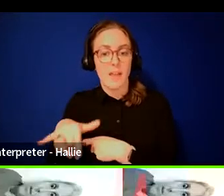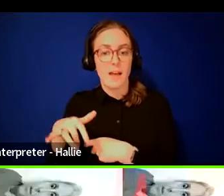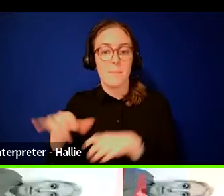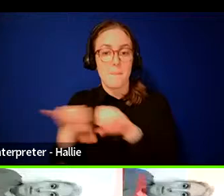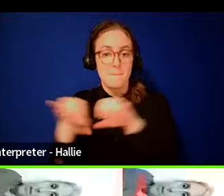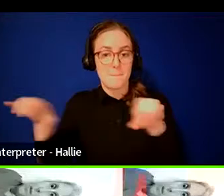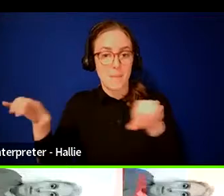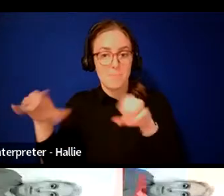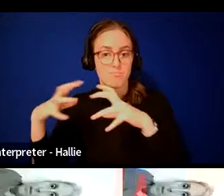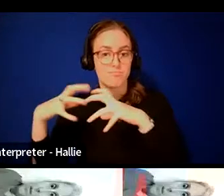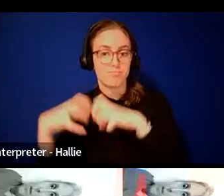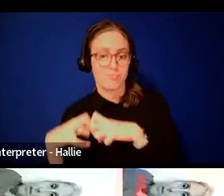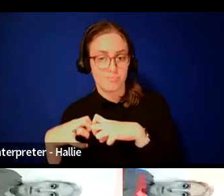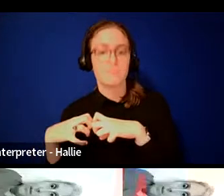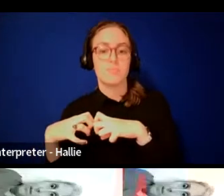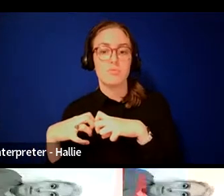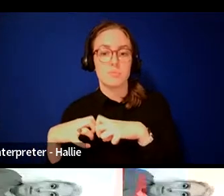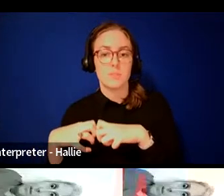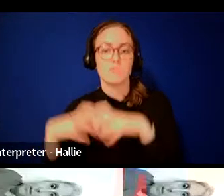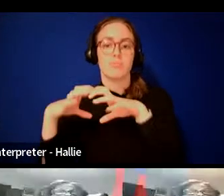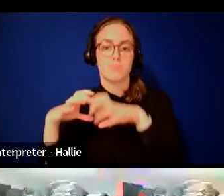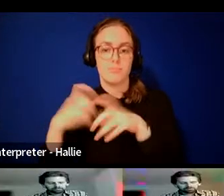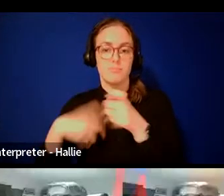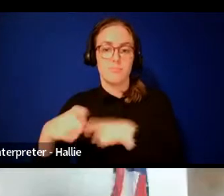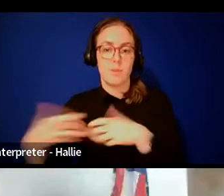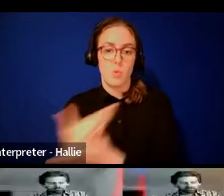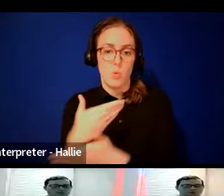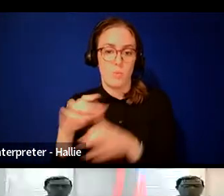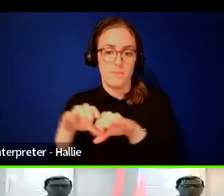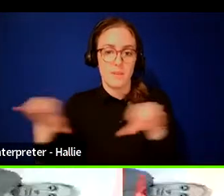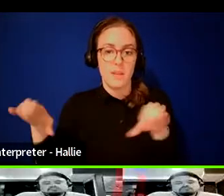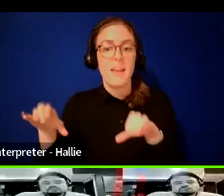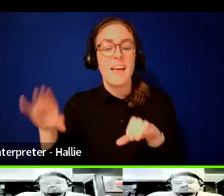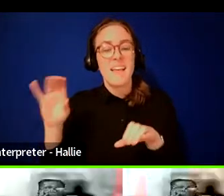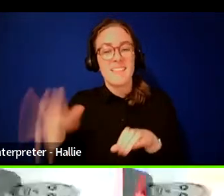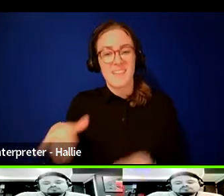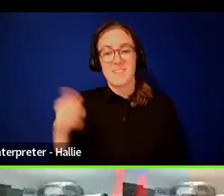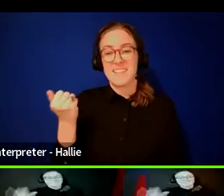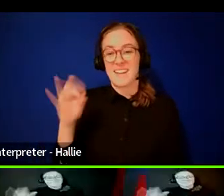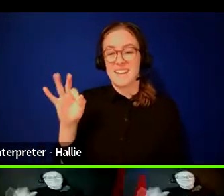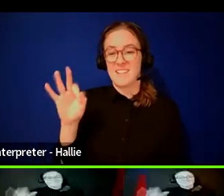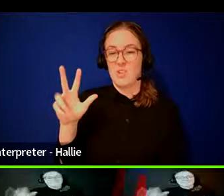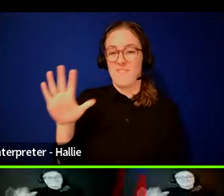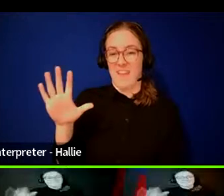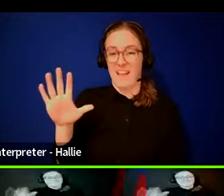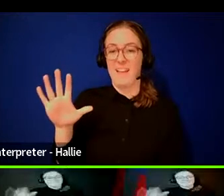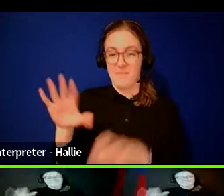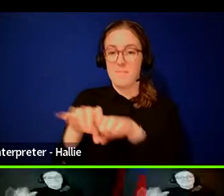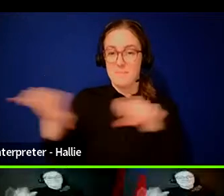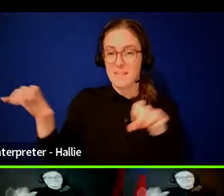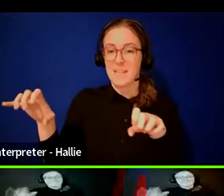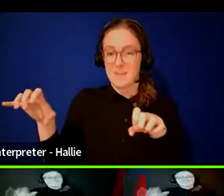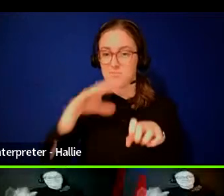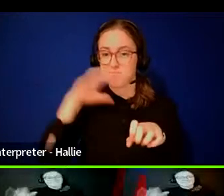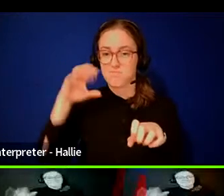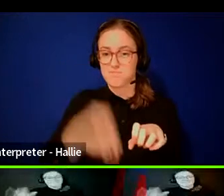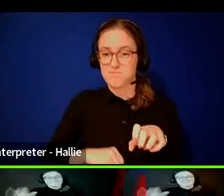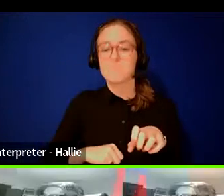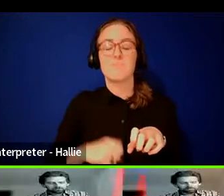pipe that caused the leak. It ruptured. It was a 1935 pipe, I'm told. I've also reached out